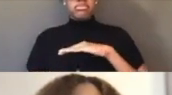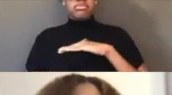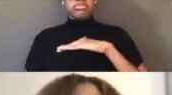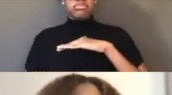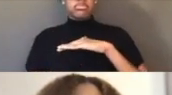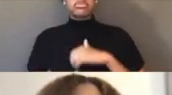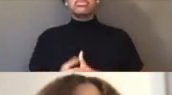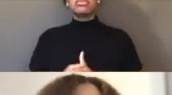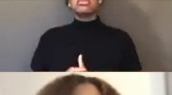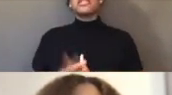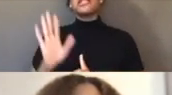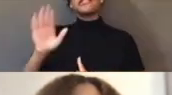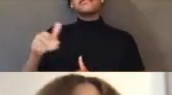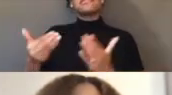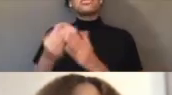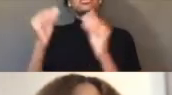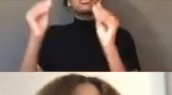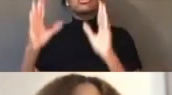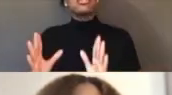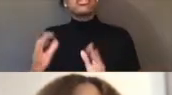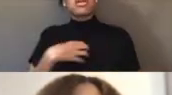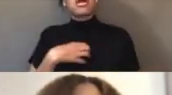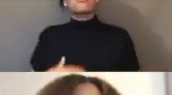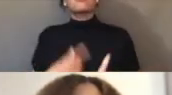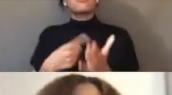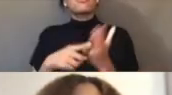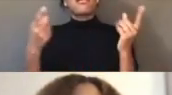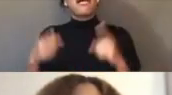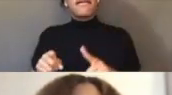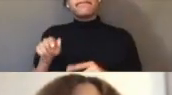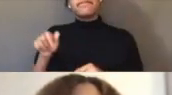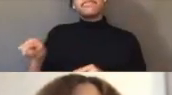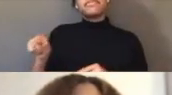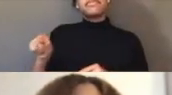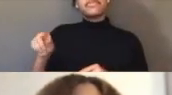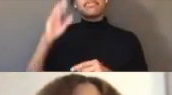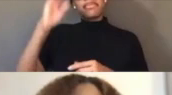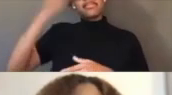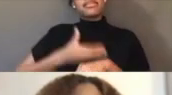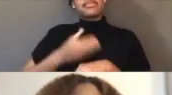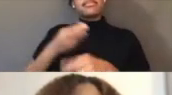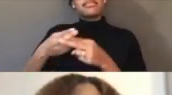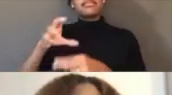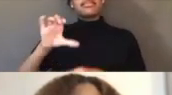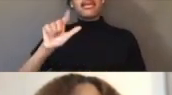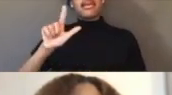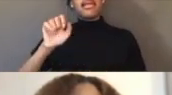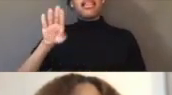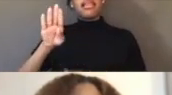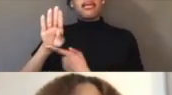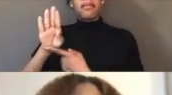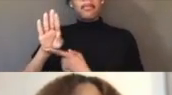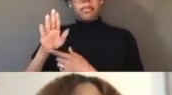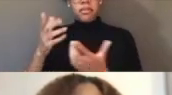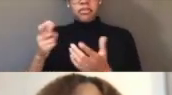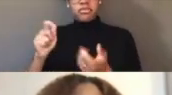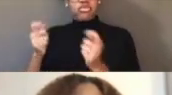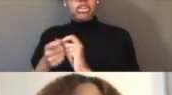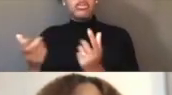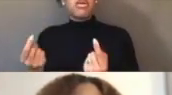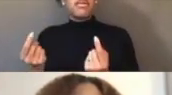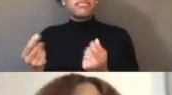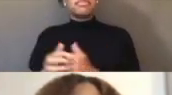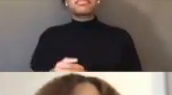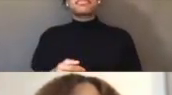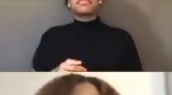wished would have happened instead. I wish Caleb's response to my enthusiasm about him learning a moment in Black history would have been